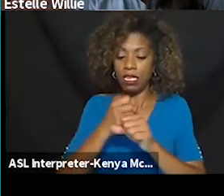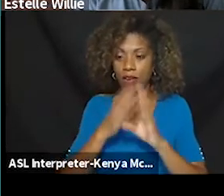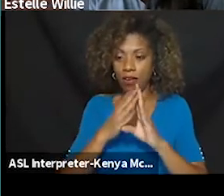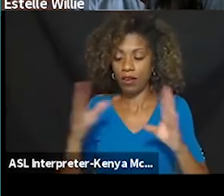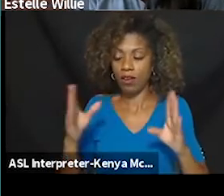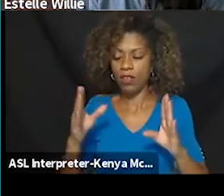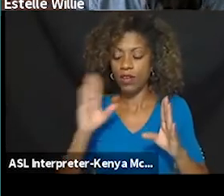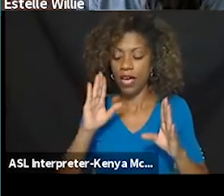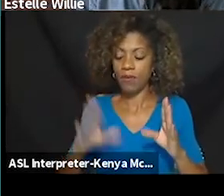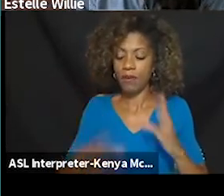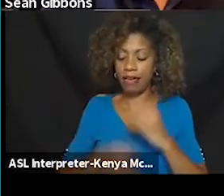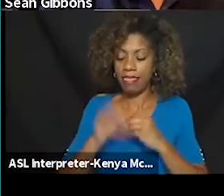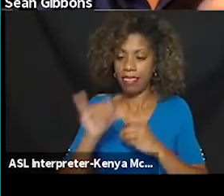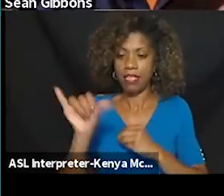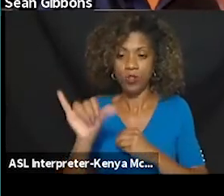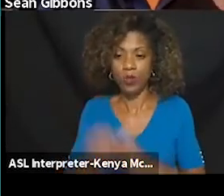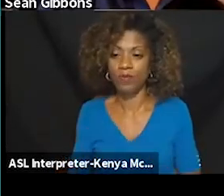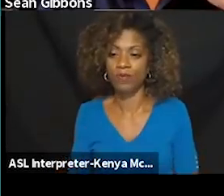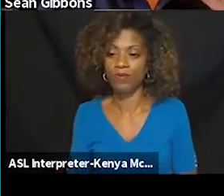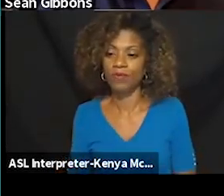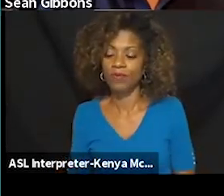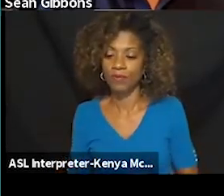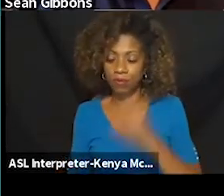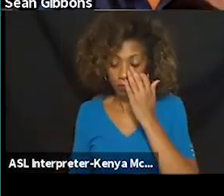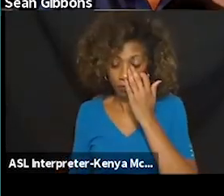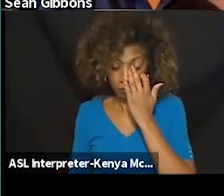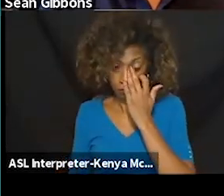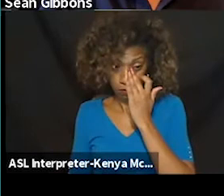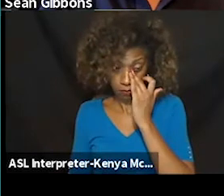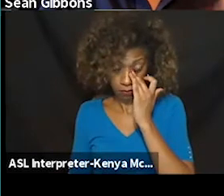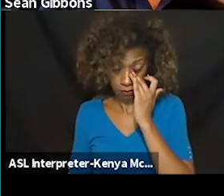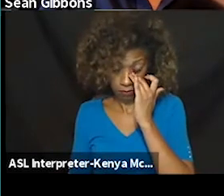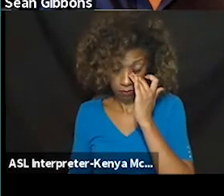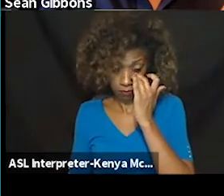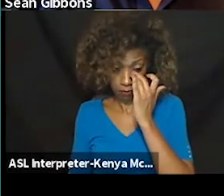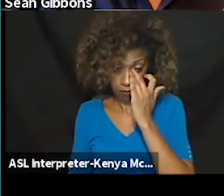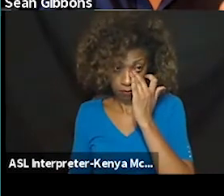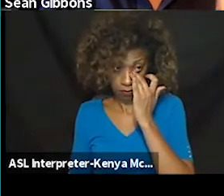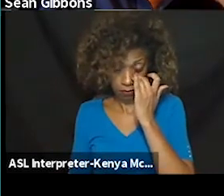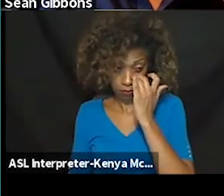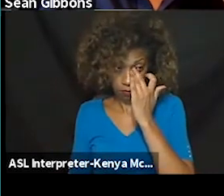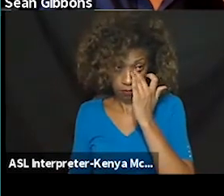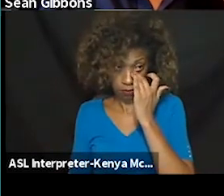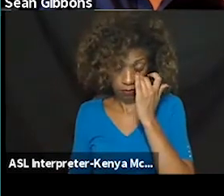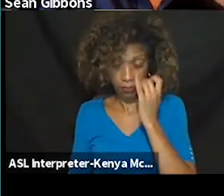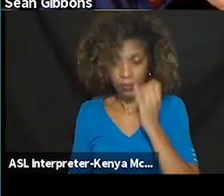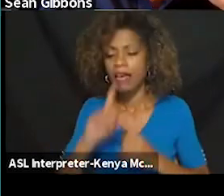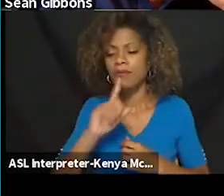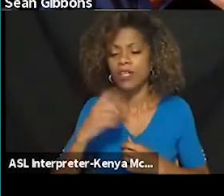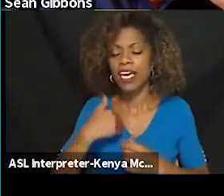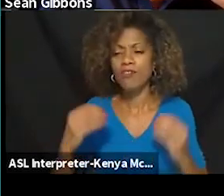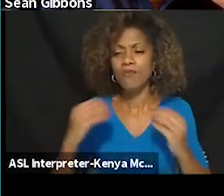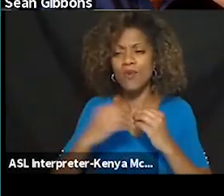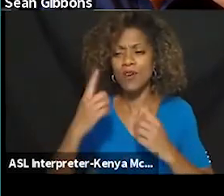in after my section. Thank you. Okay, gang, I'm sure you have more questions. You're welcome to put them in there. We will have a couple more breaks for questions along the way, but now I think we're